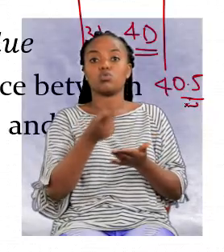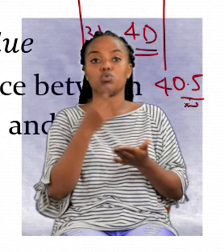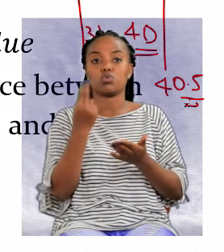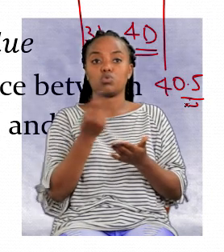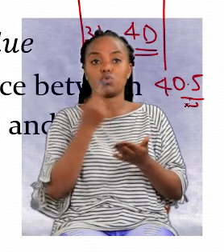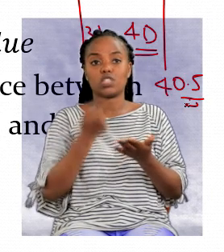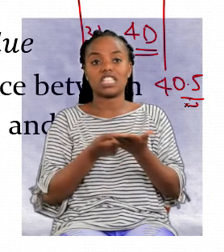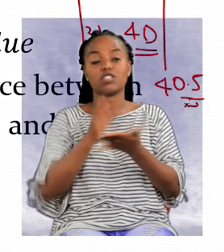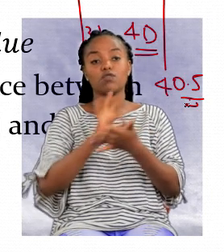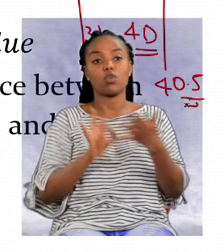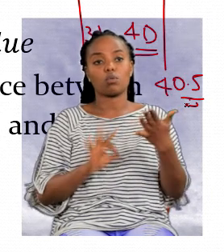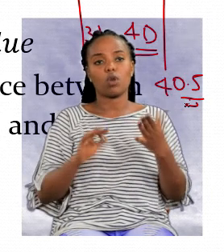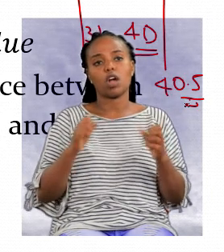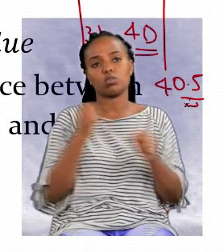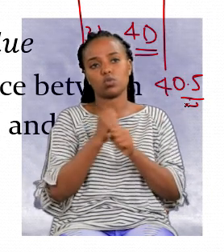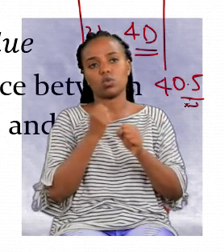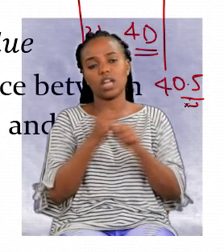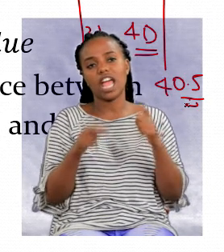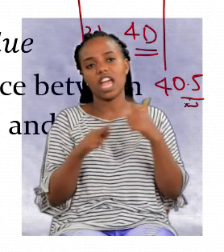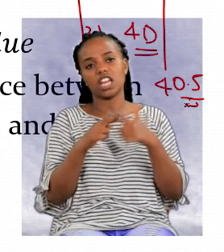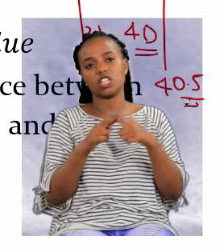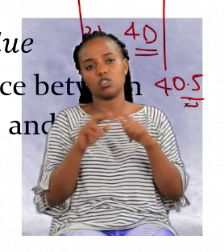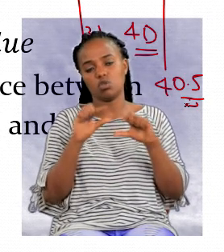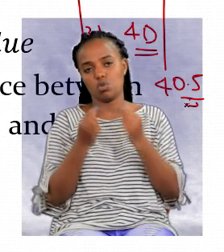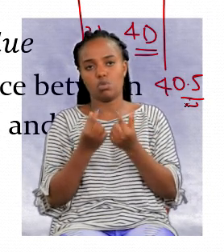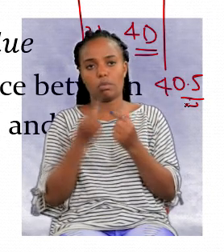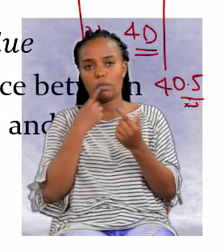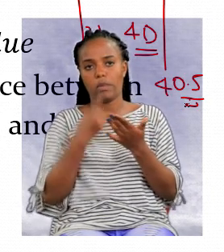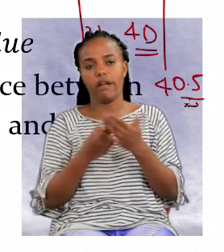calculate range for group data.